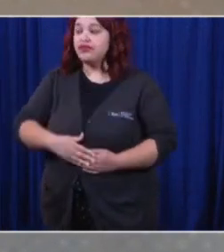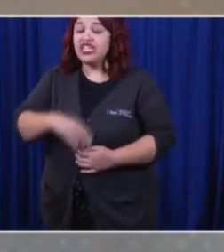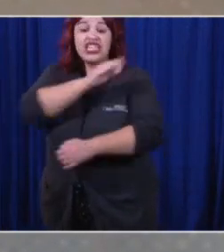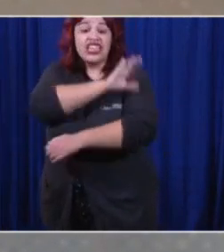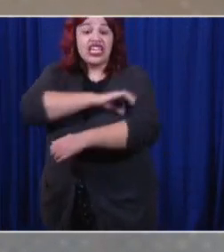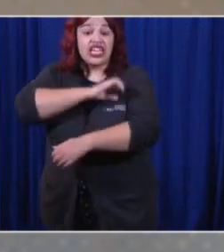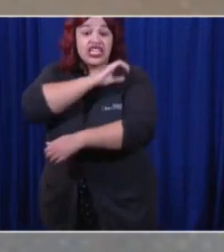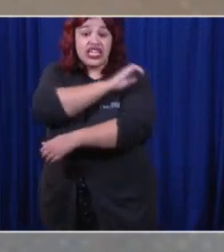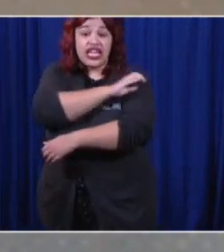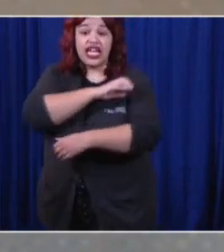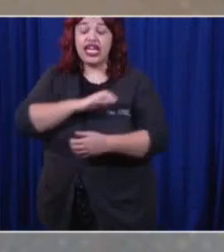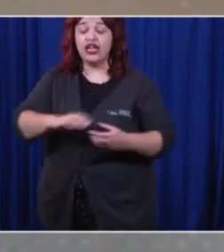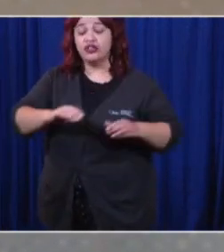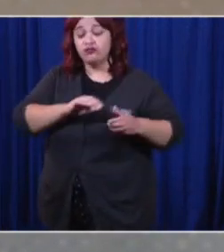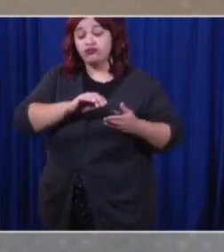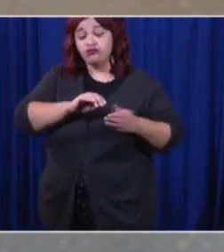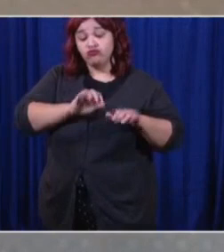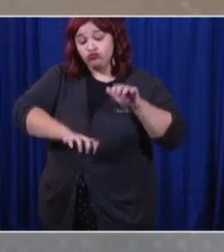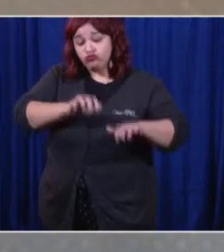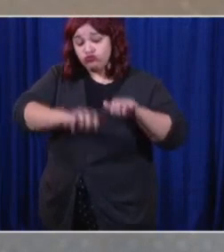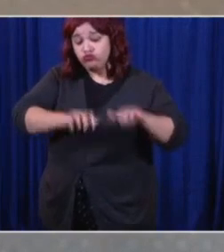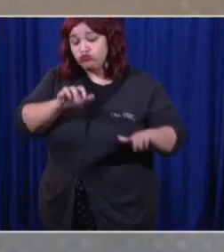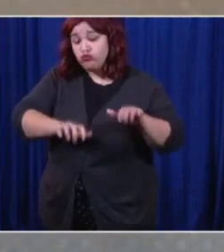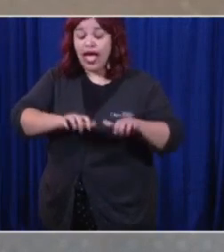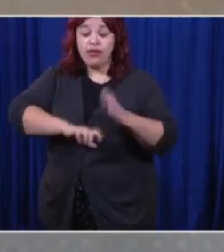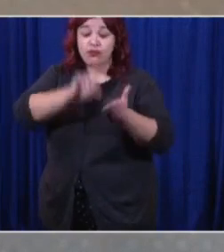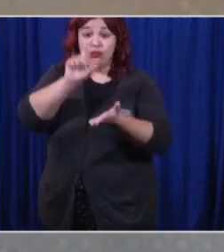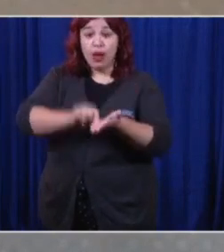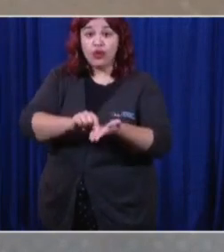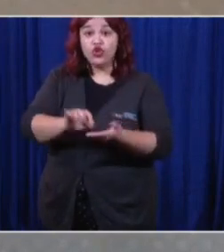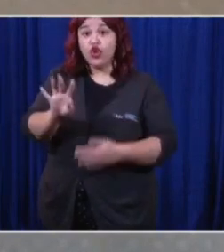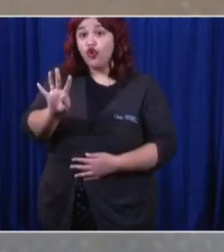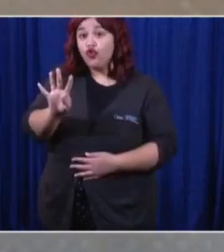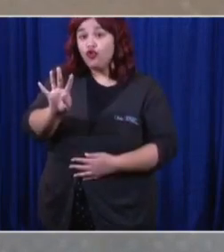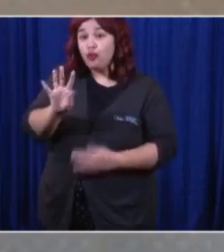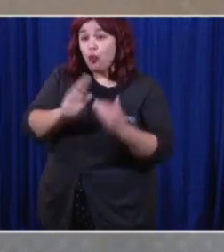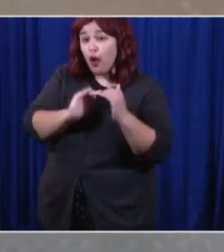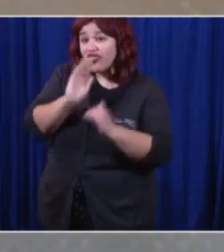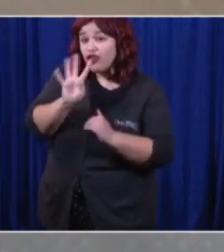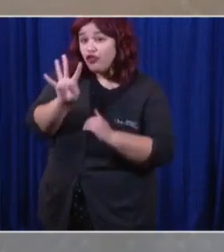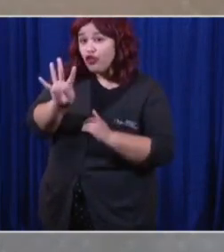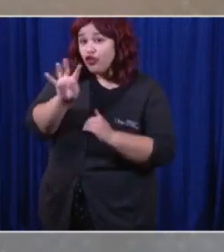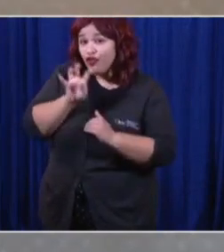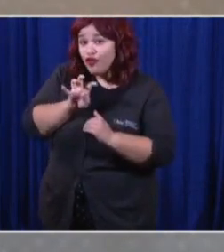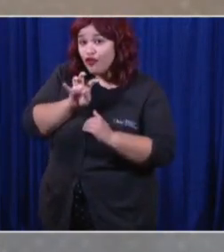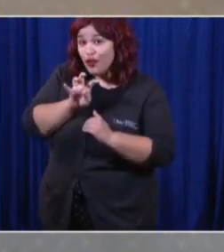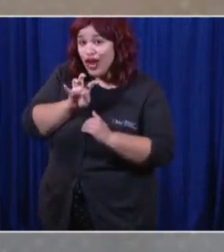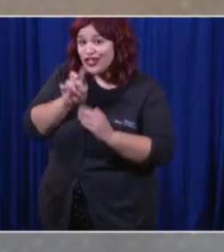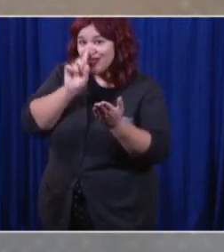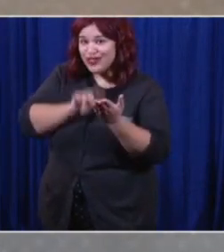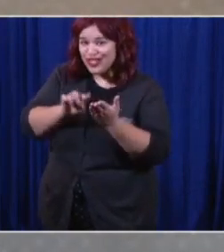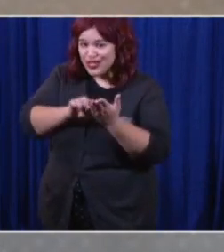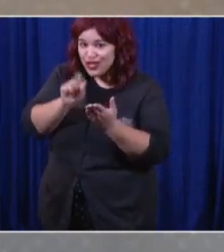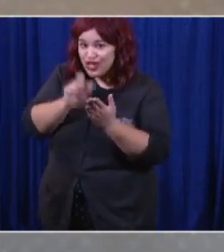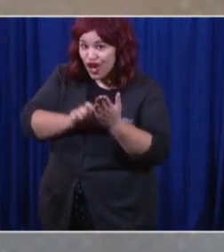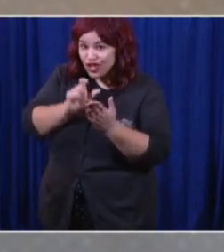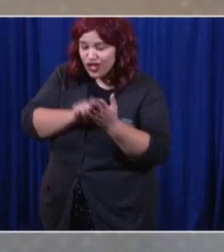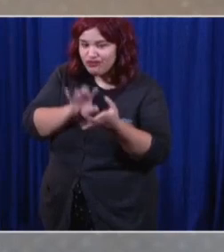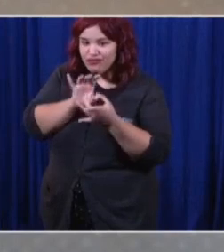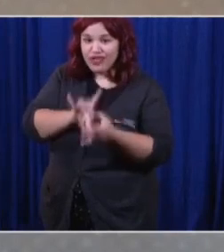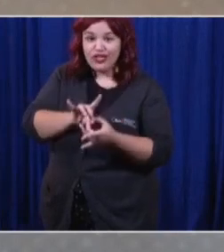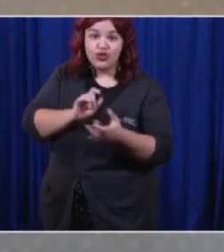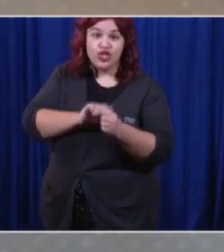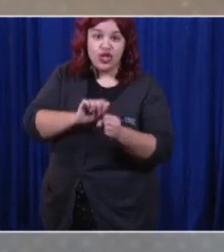over 400 research articles on COVID and viral diseases. We have several